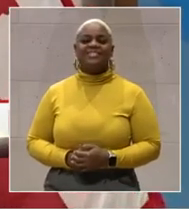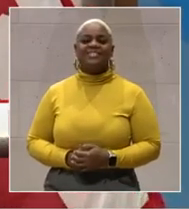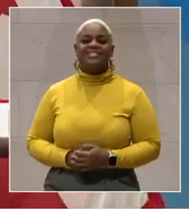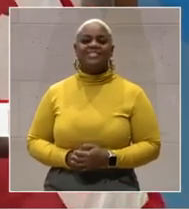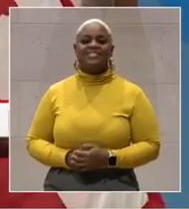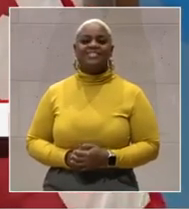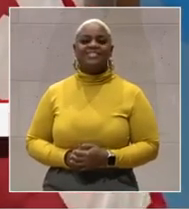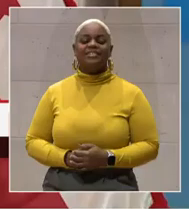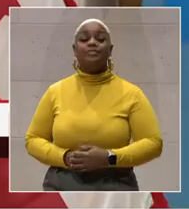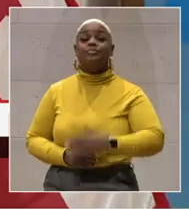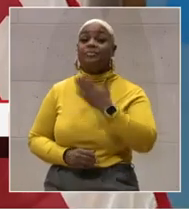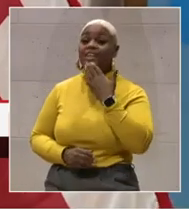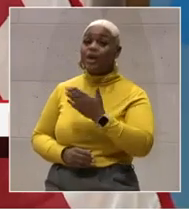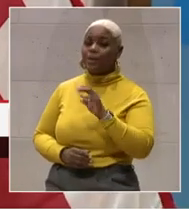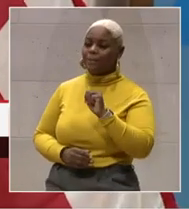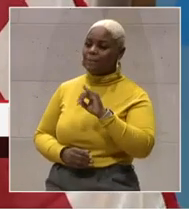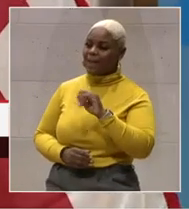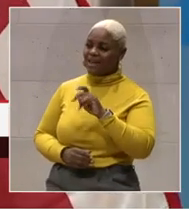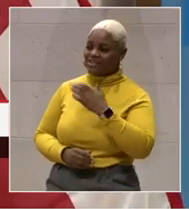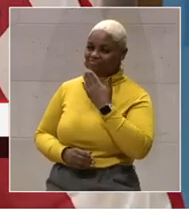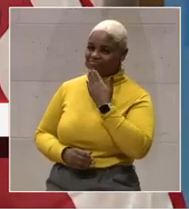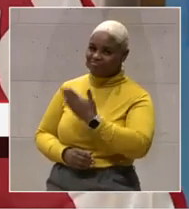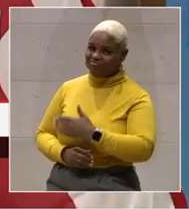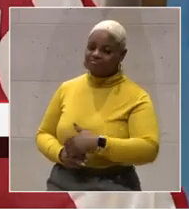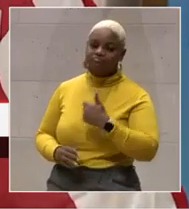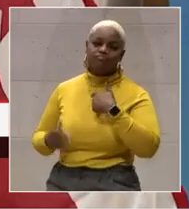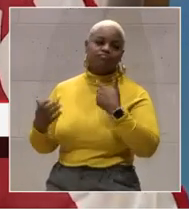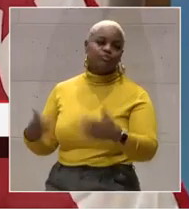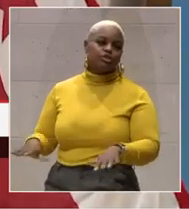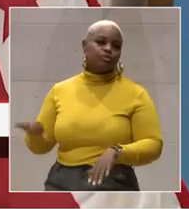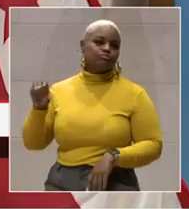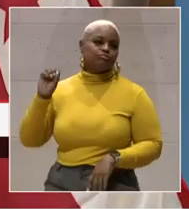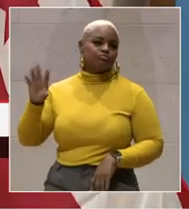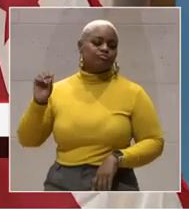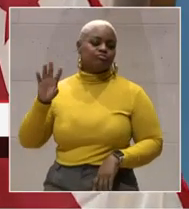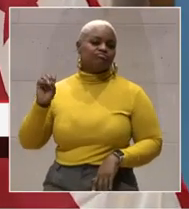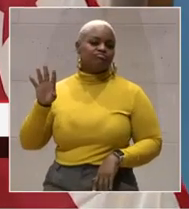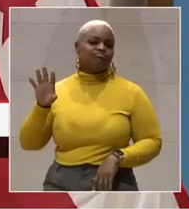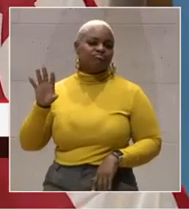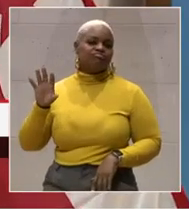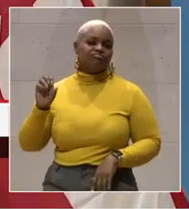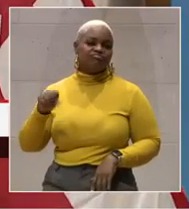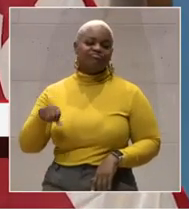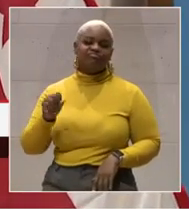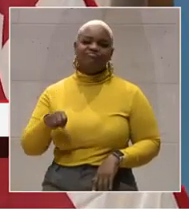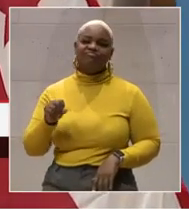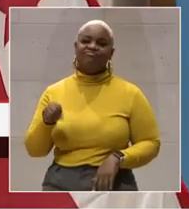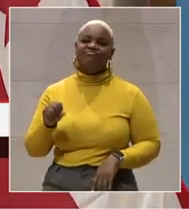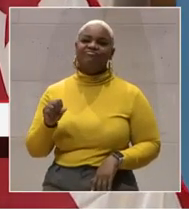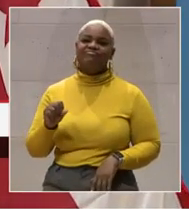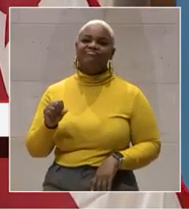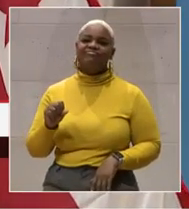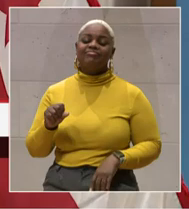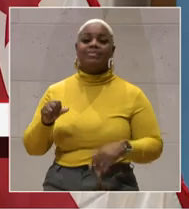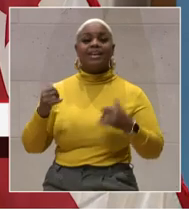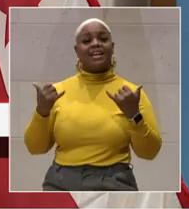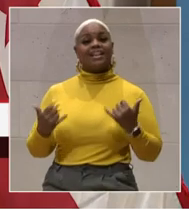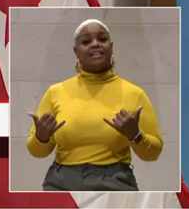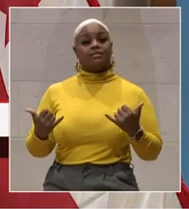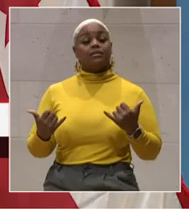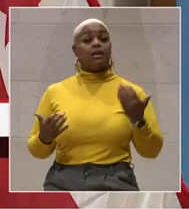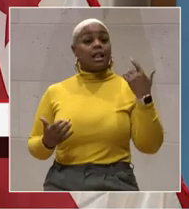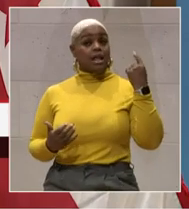Thanks, Mike. I mentioned this earlier today, and that is that this past year,